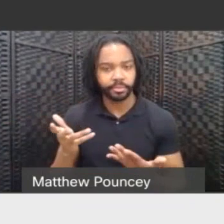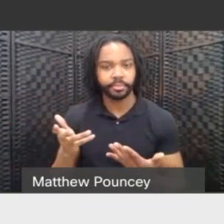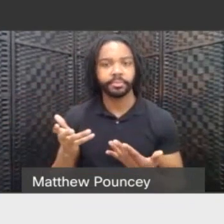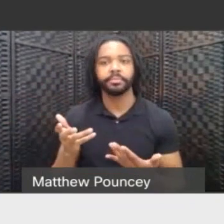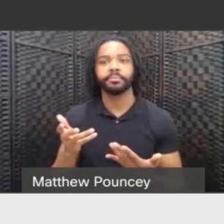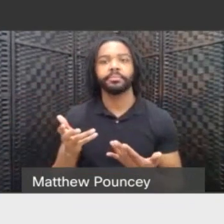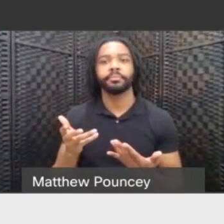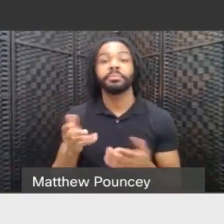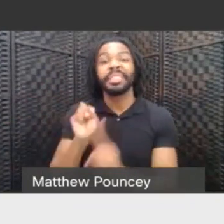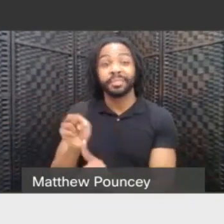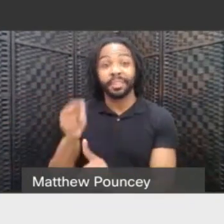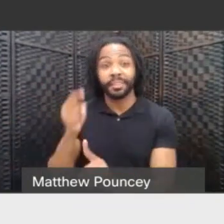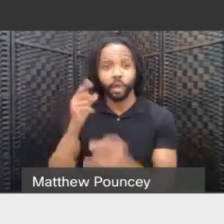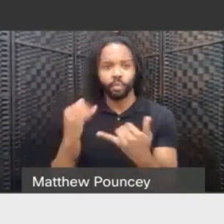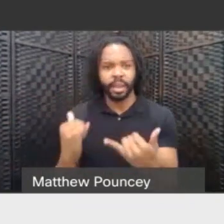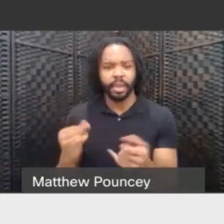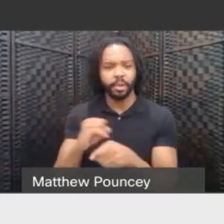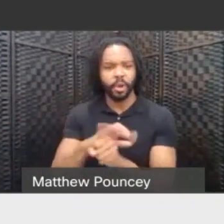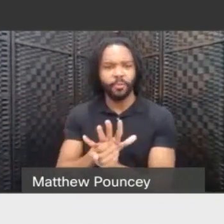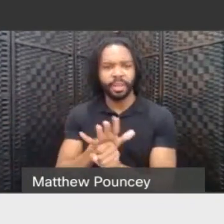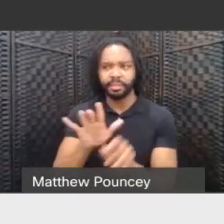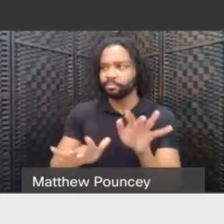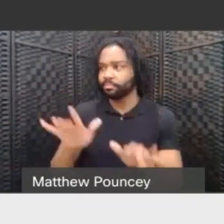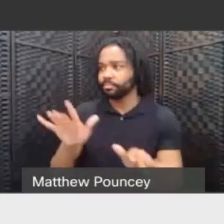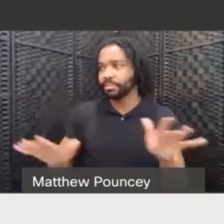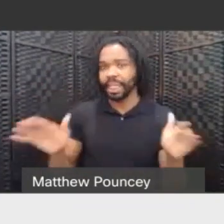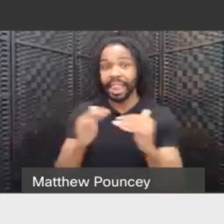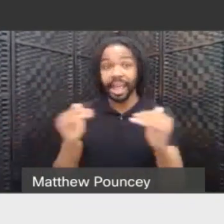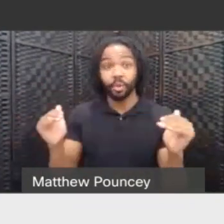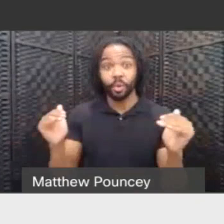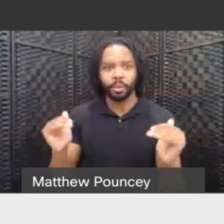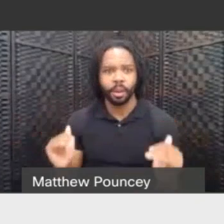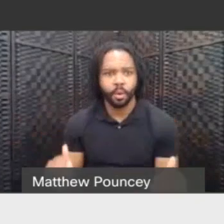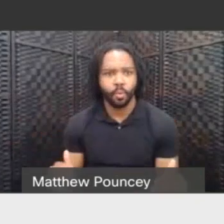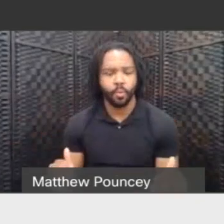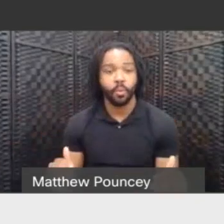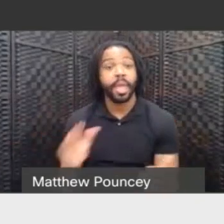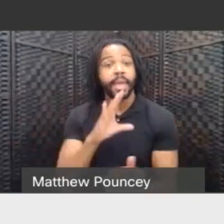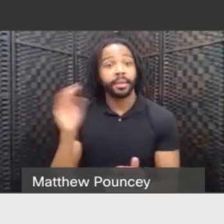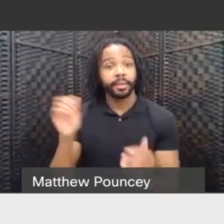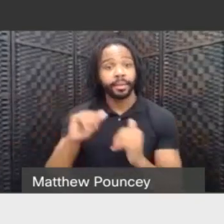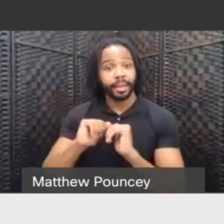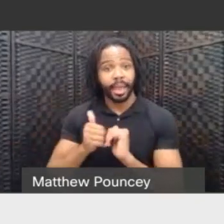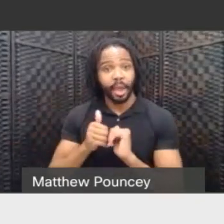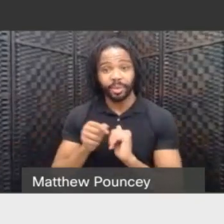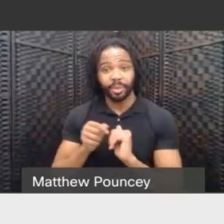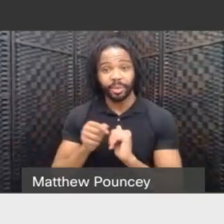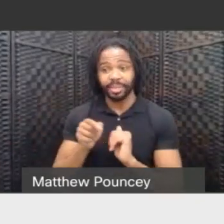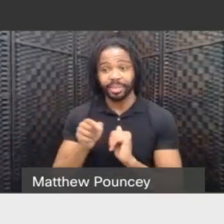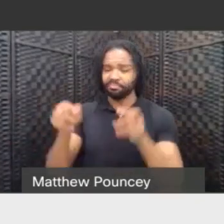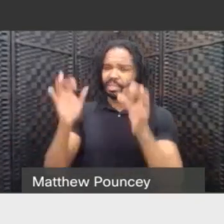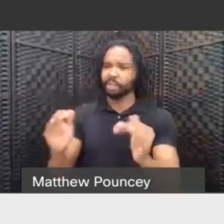in terms of current COVID community level is low. And the way that this is